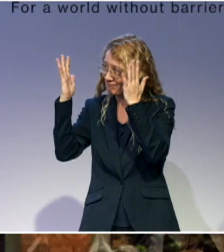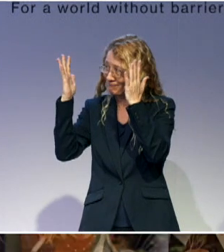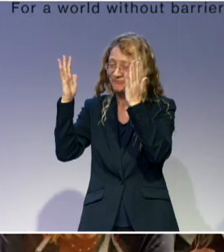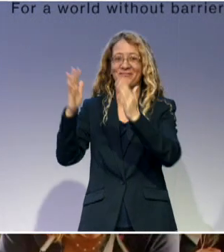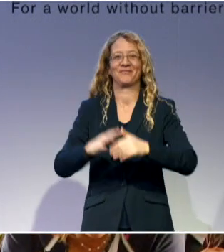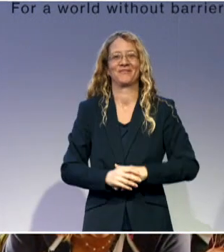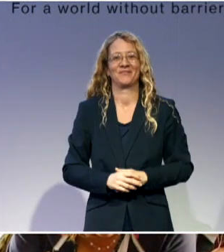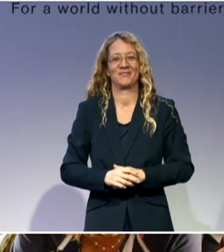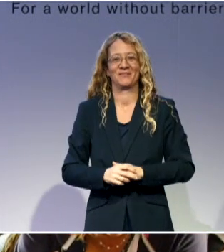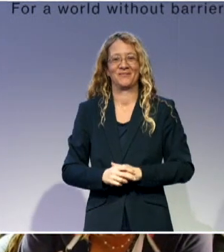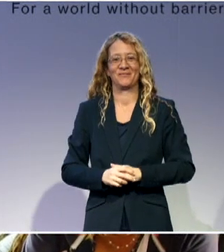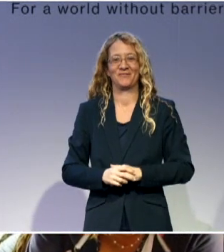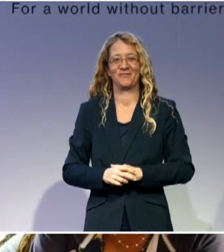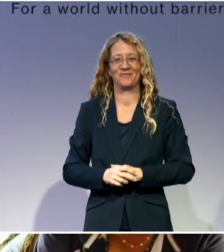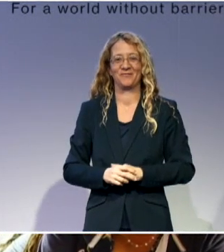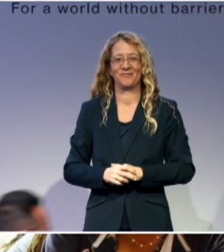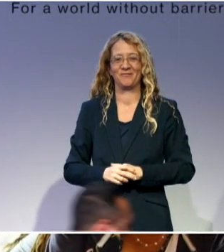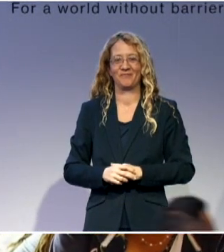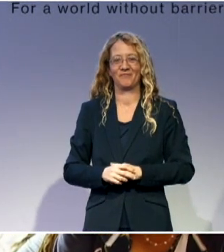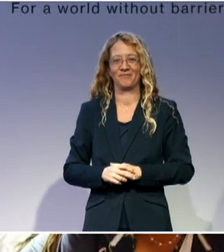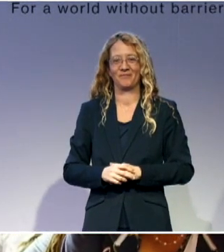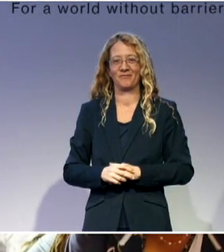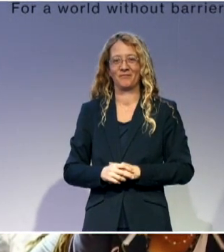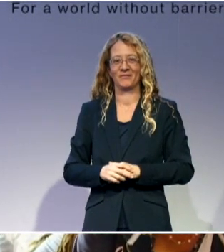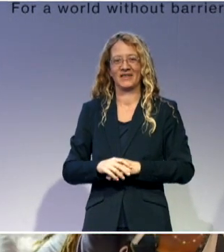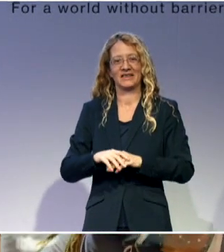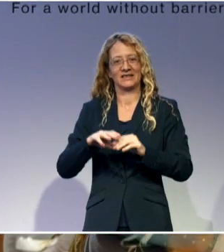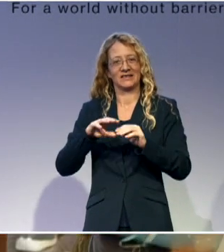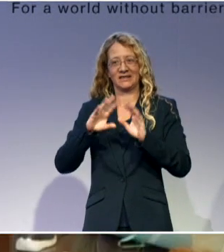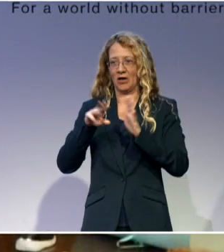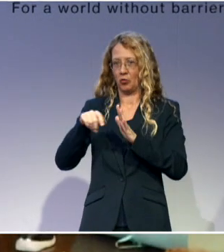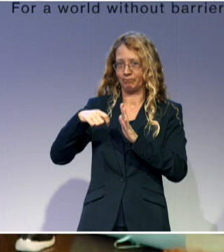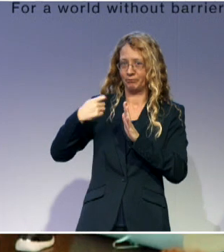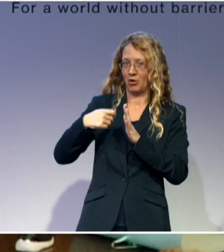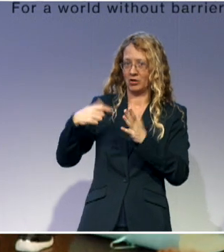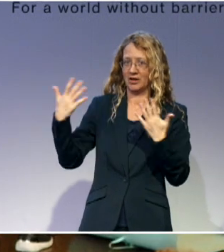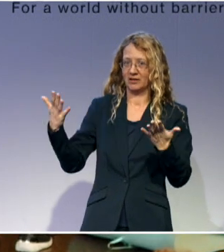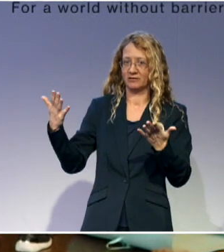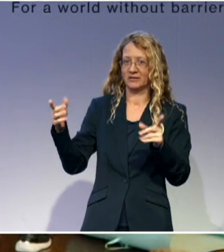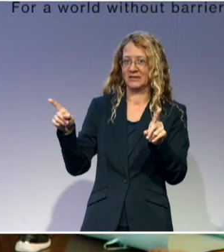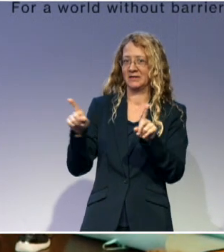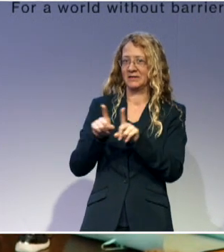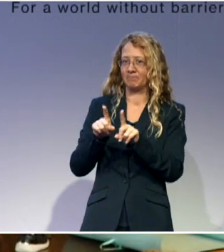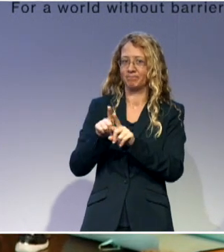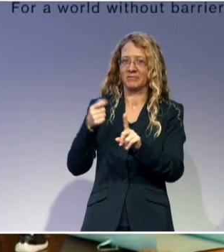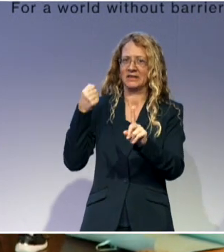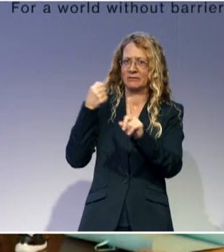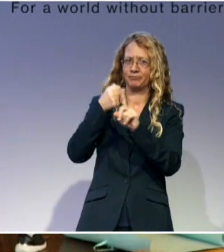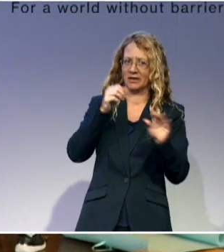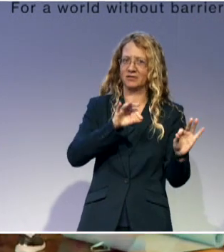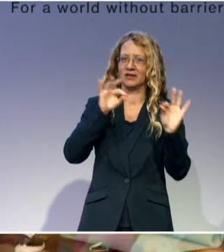awardee and Impact Transfer participant. The 4 organizations are working together to promote